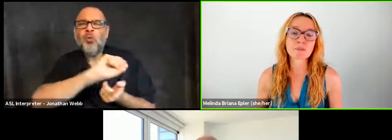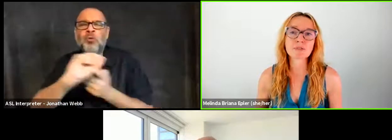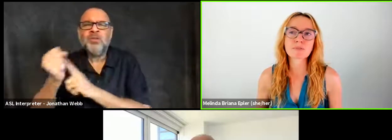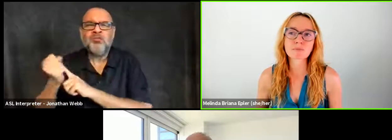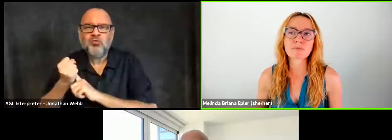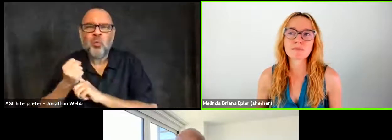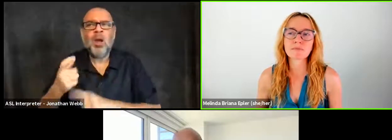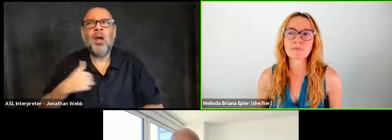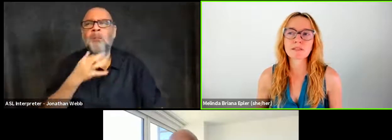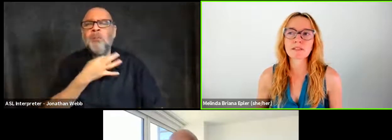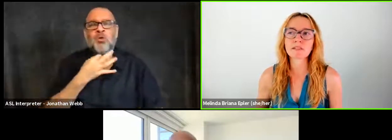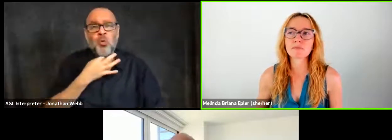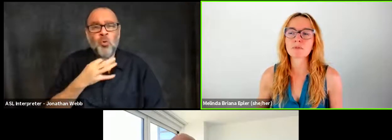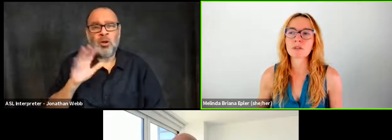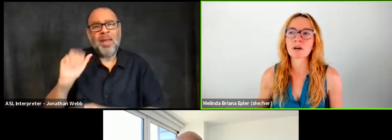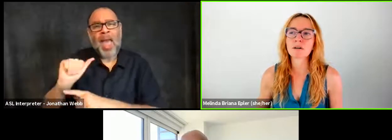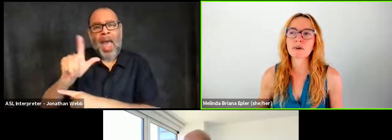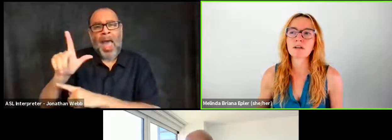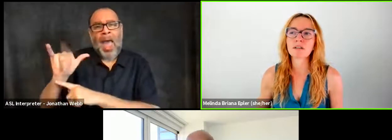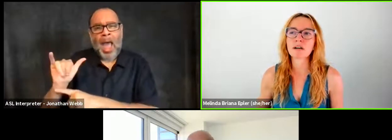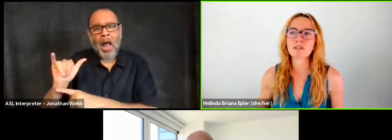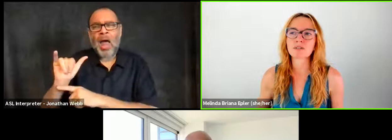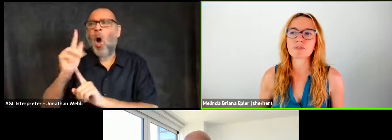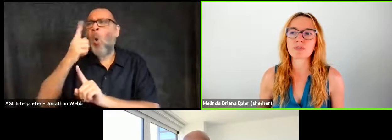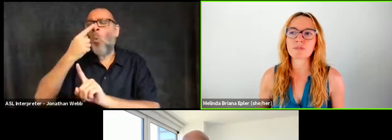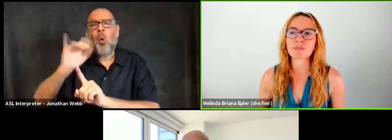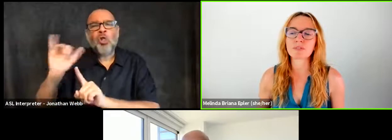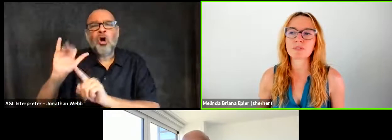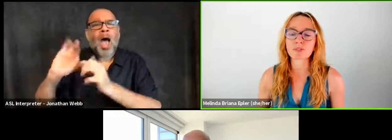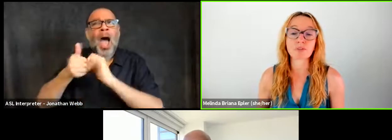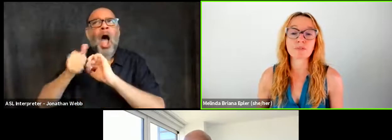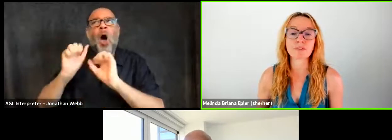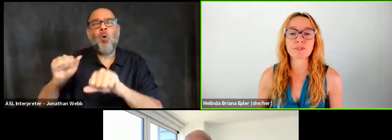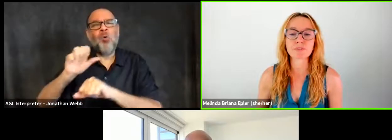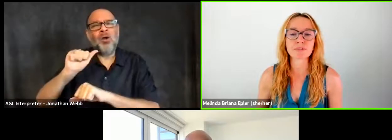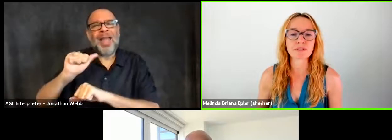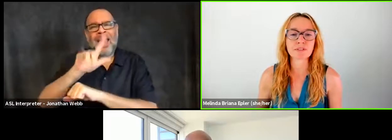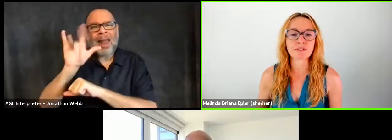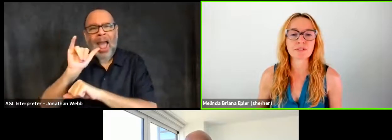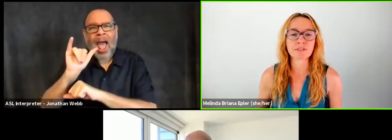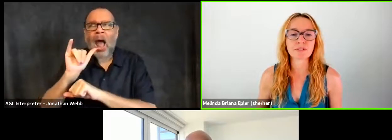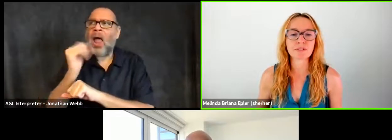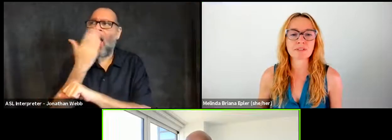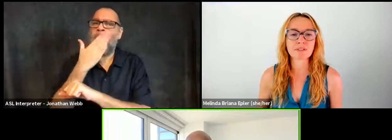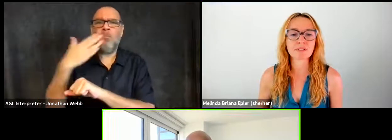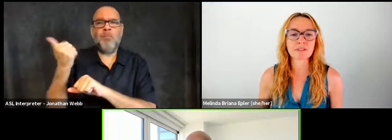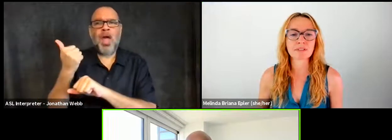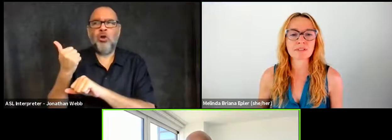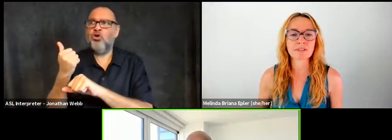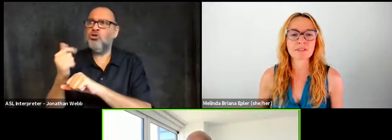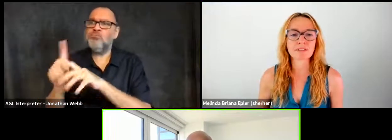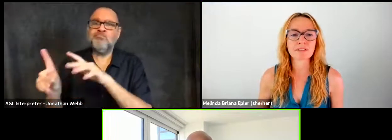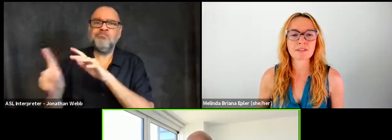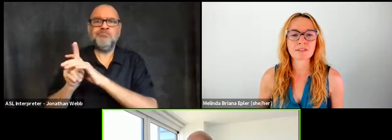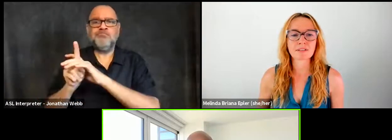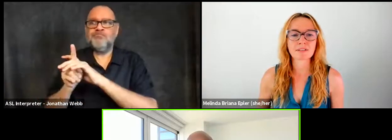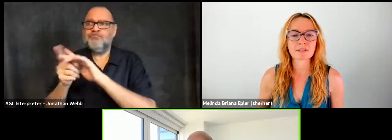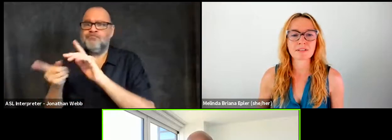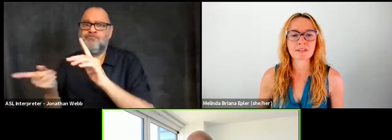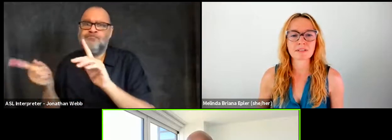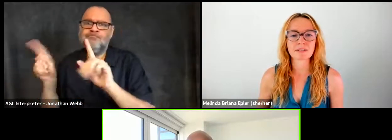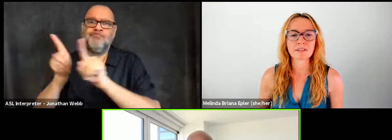you now, but also back then? I mean, how could allies have shown up for you? Yeah. Looking